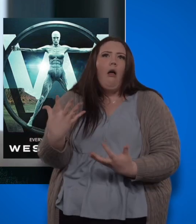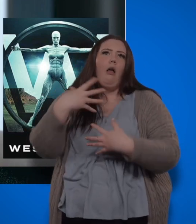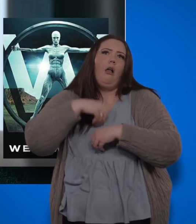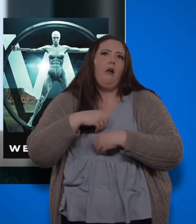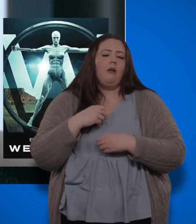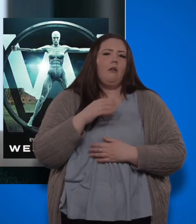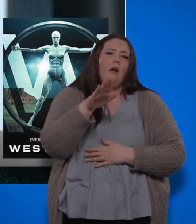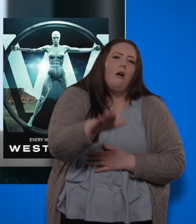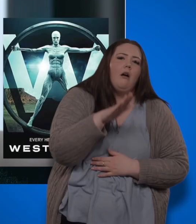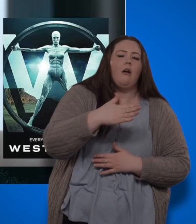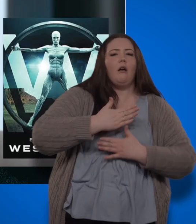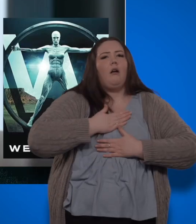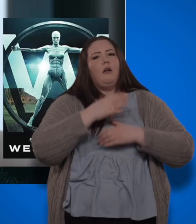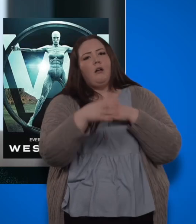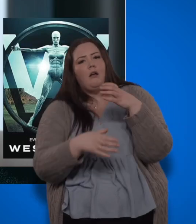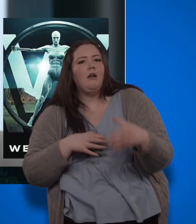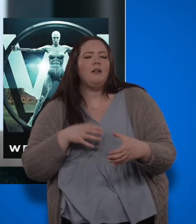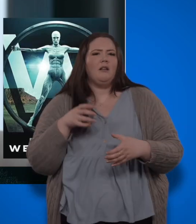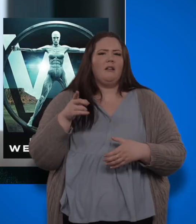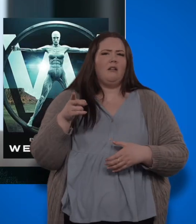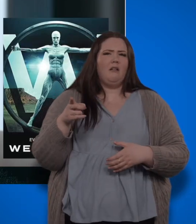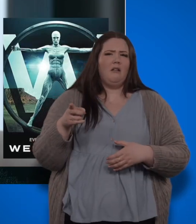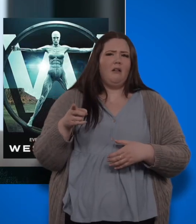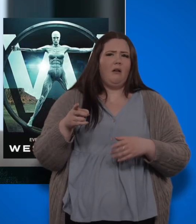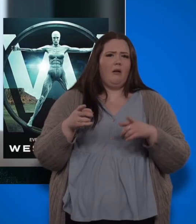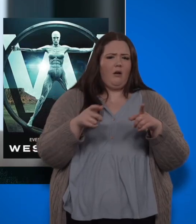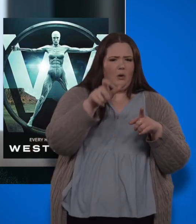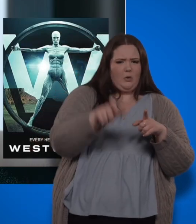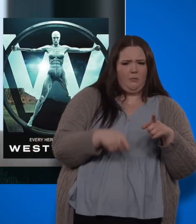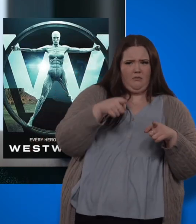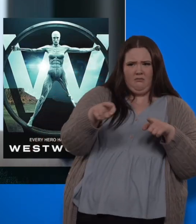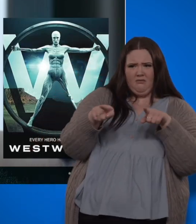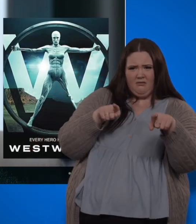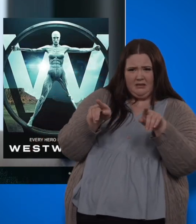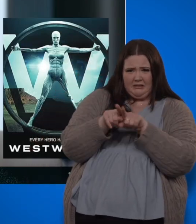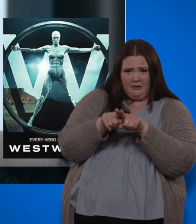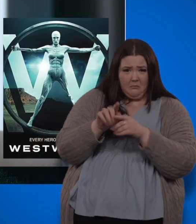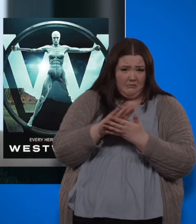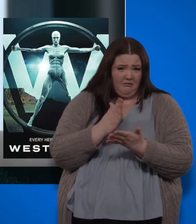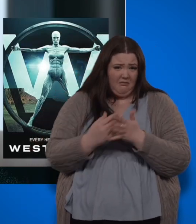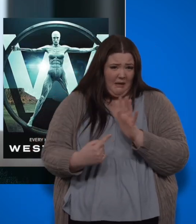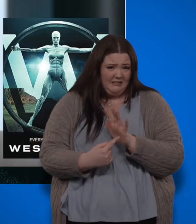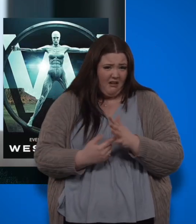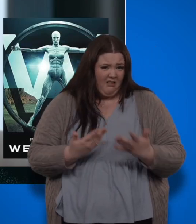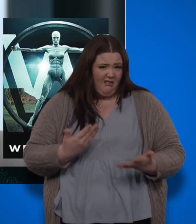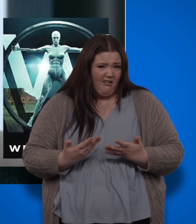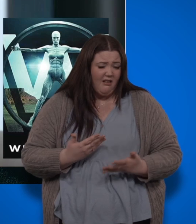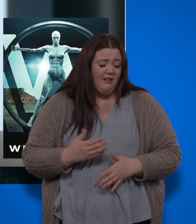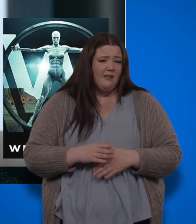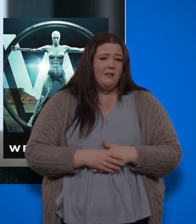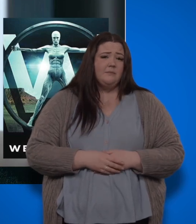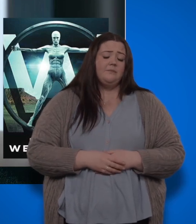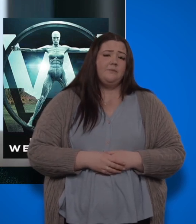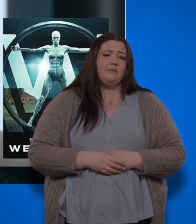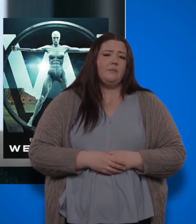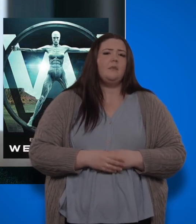the difference, does it matter? And there are a lot of people out there who are going to say, no, it doesn't matter. In the end, it's the experience.